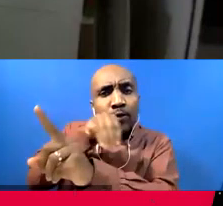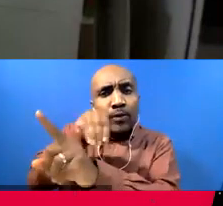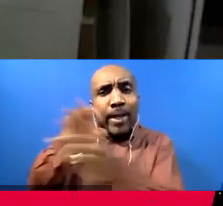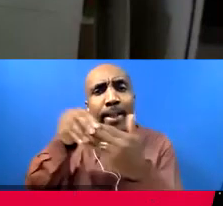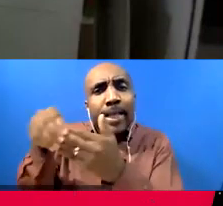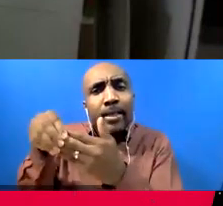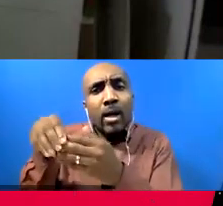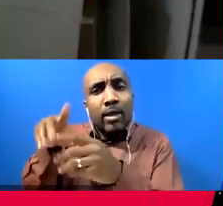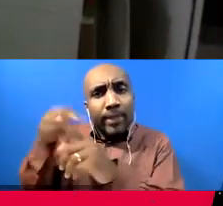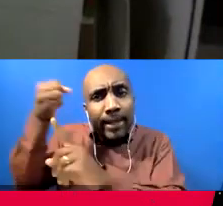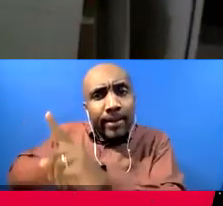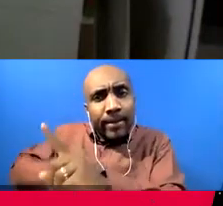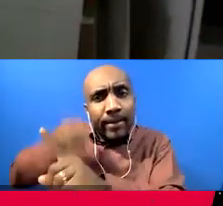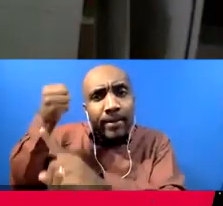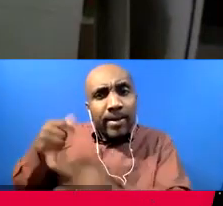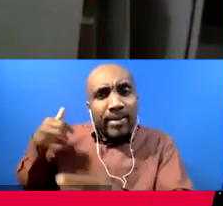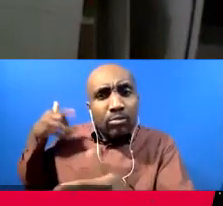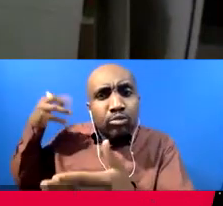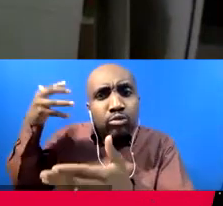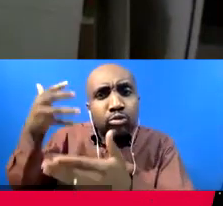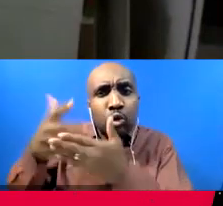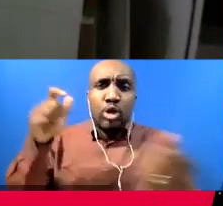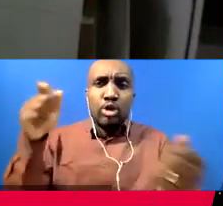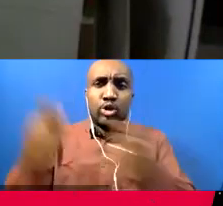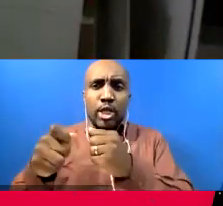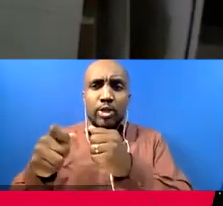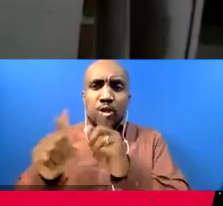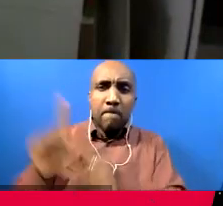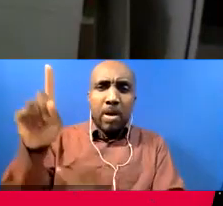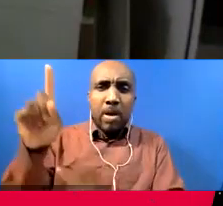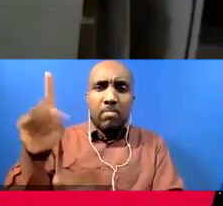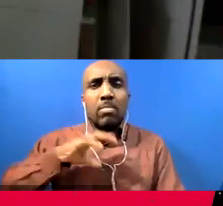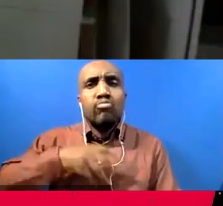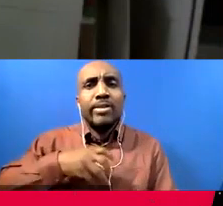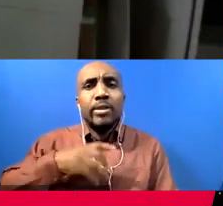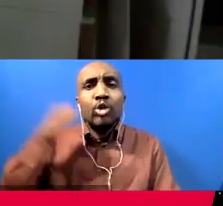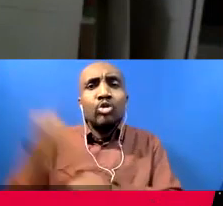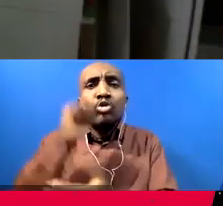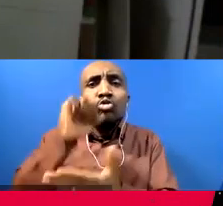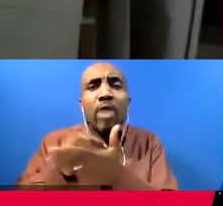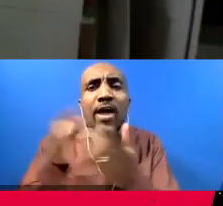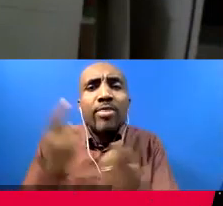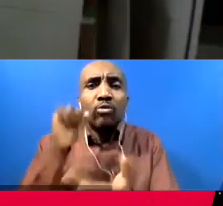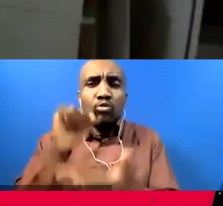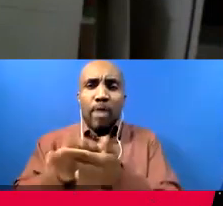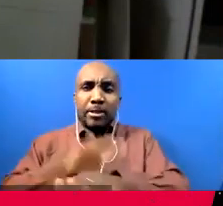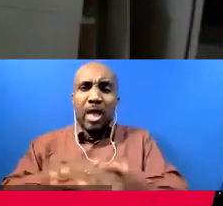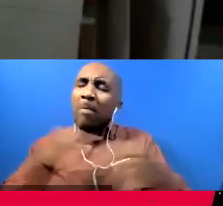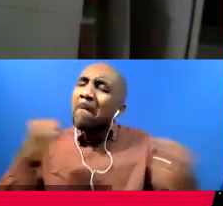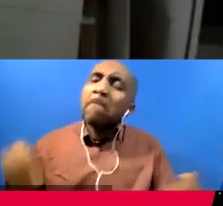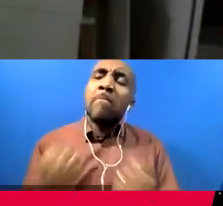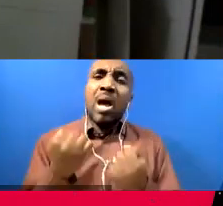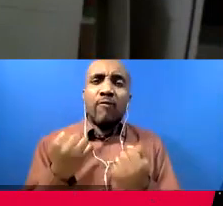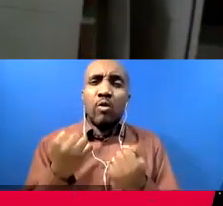then that change could happen after decades or whatever. So being a principal, doing the right thing at the right